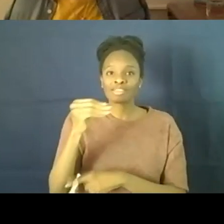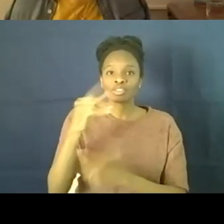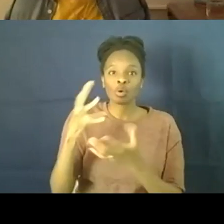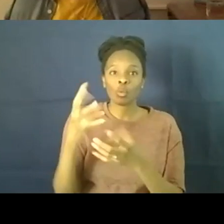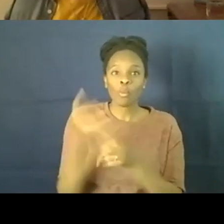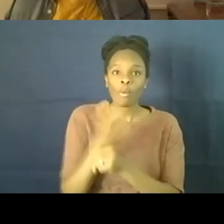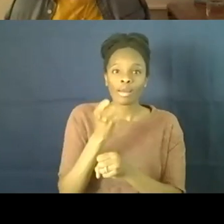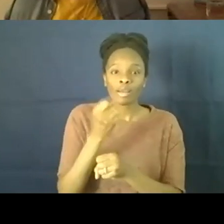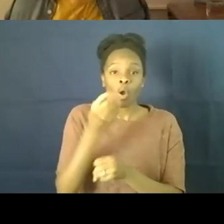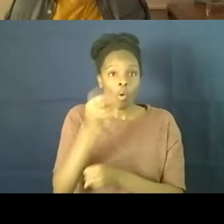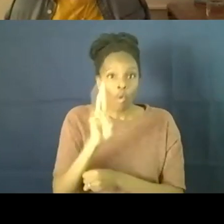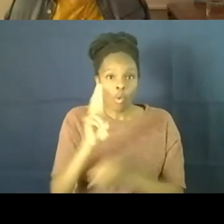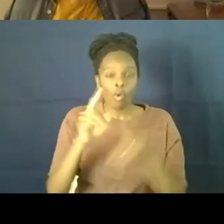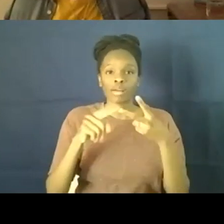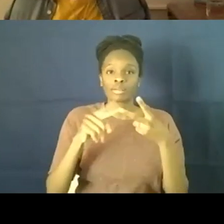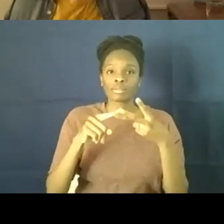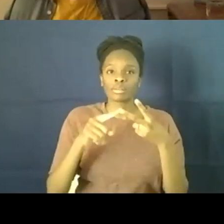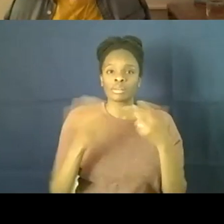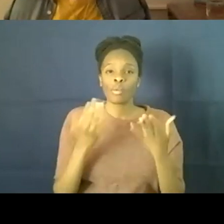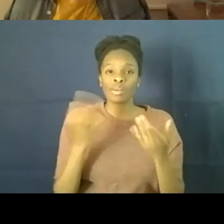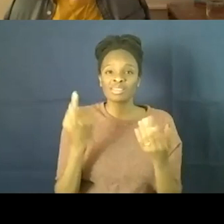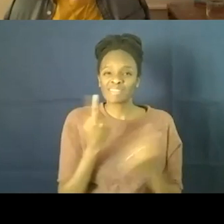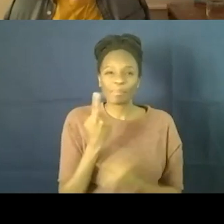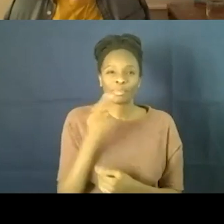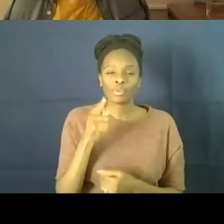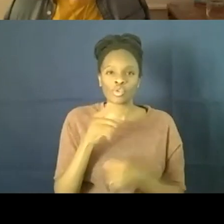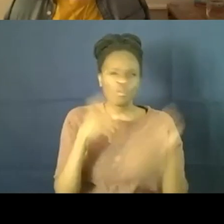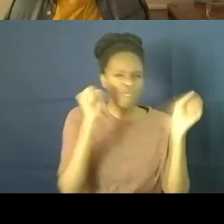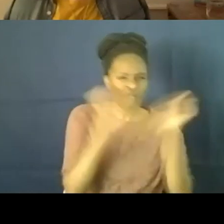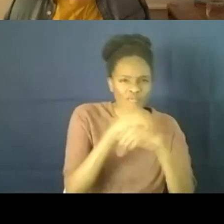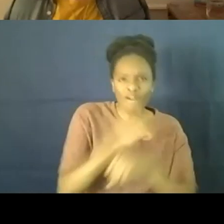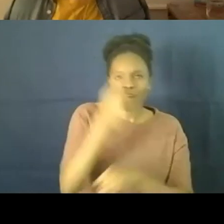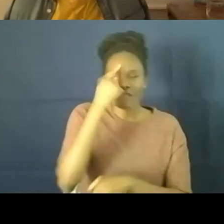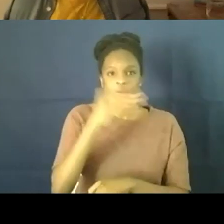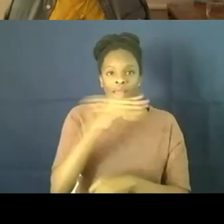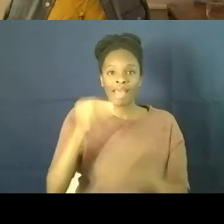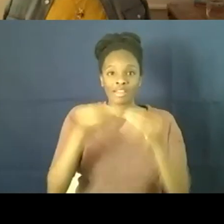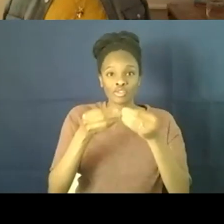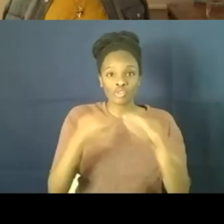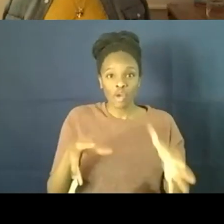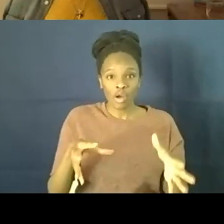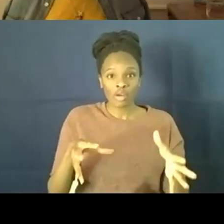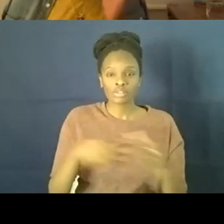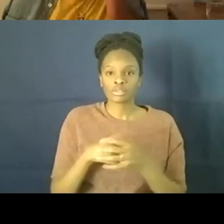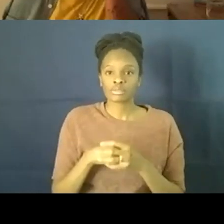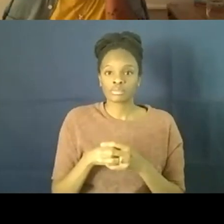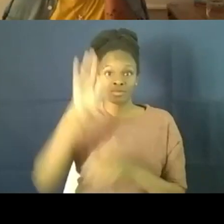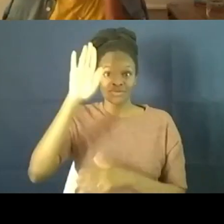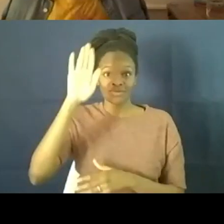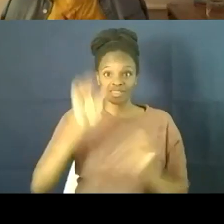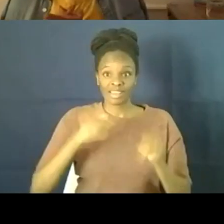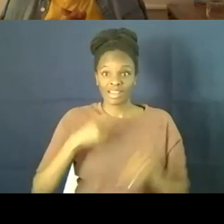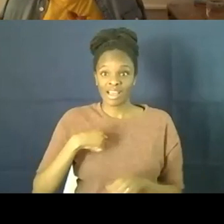And or what was something that you fought for and lost in the room? Can I quickly answer fought for and lost? Yeah. Because